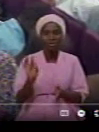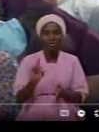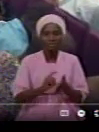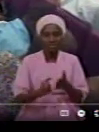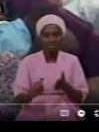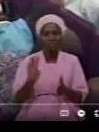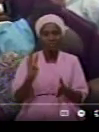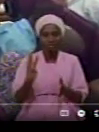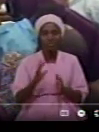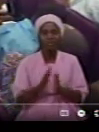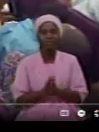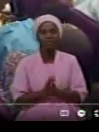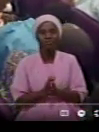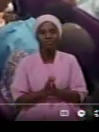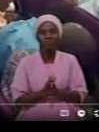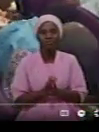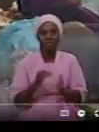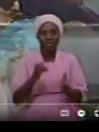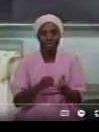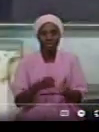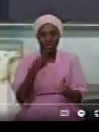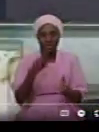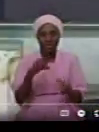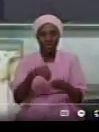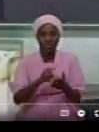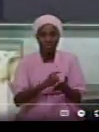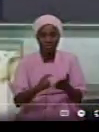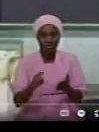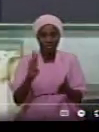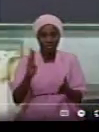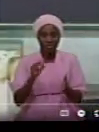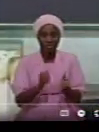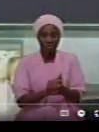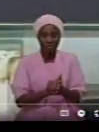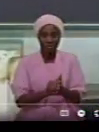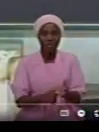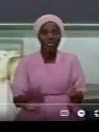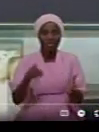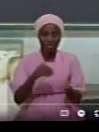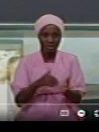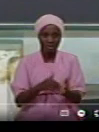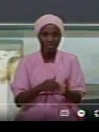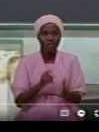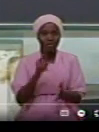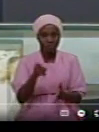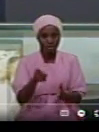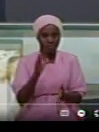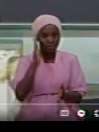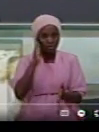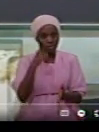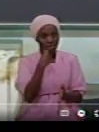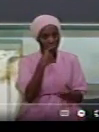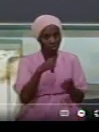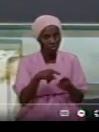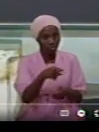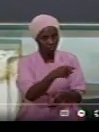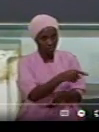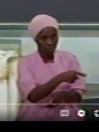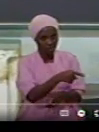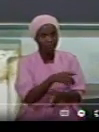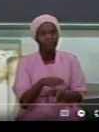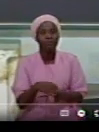8, verse 4. It says in verse 4, moreover, thou shalt say unto them,